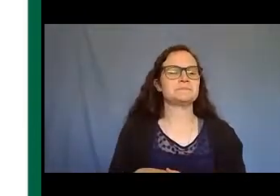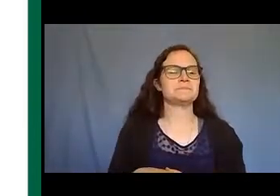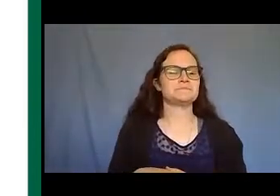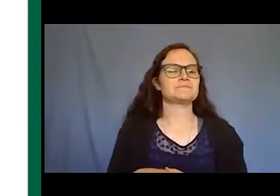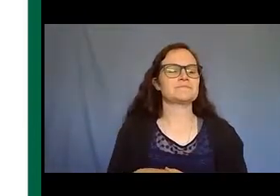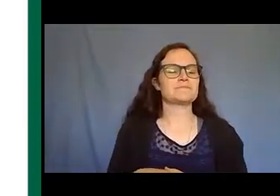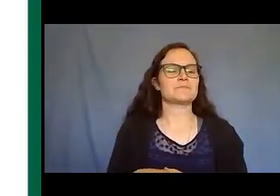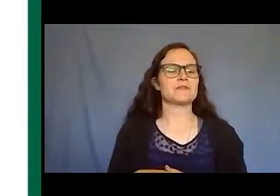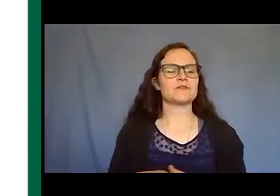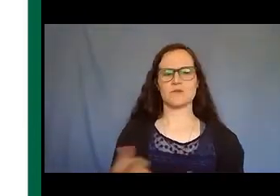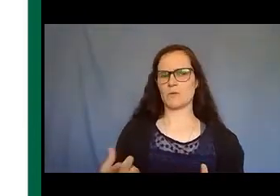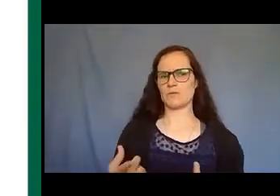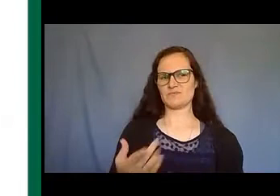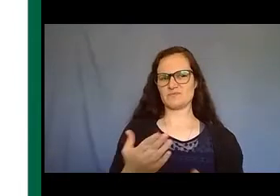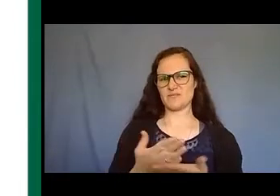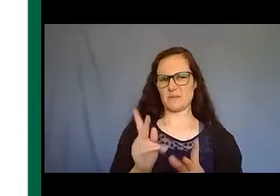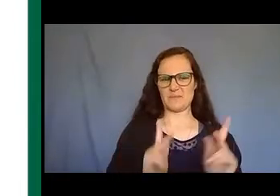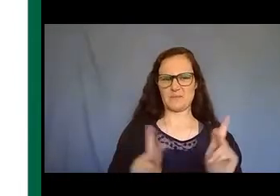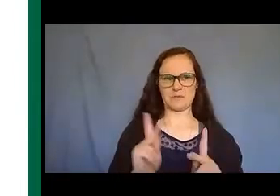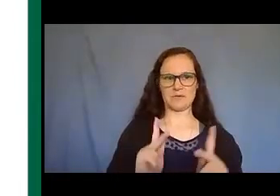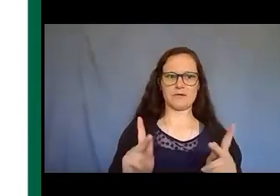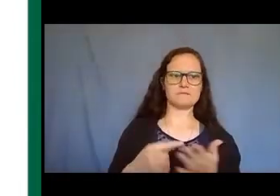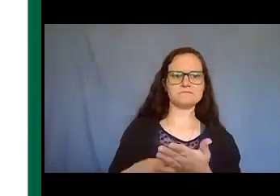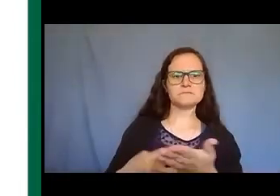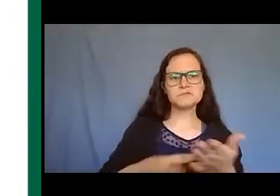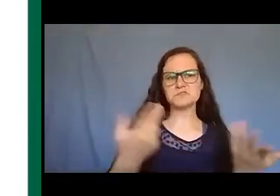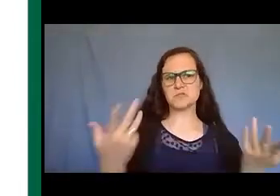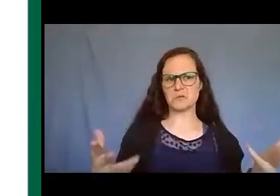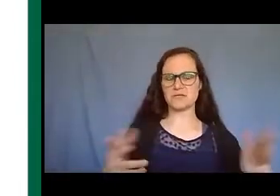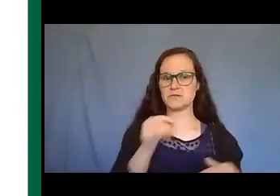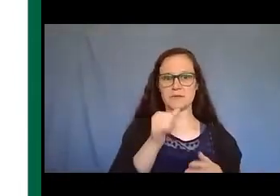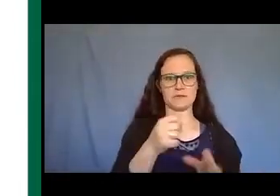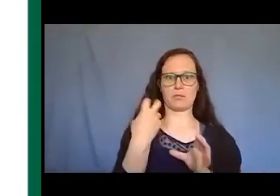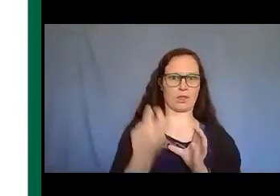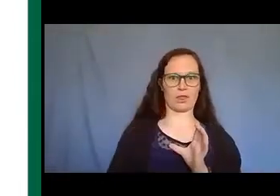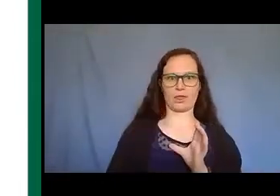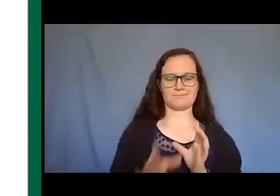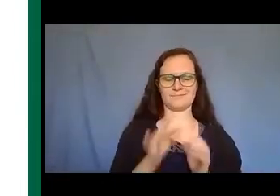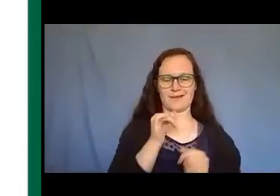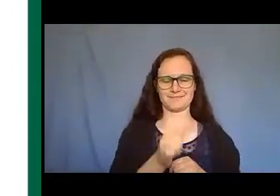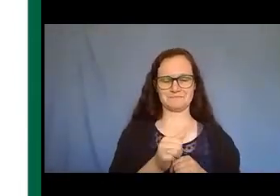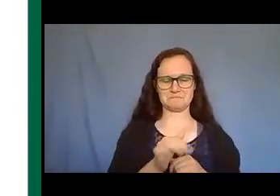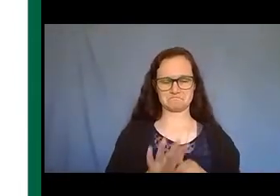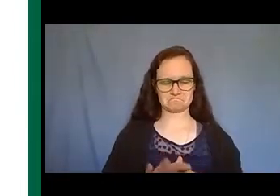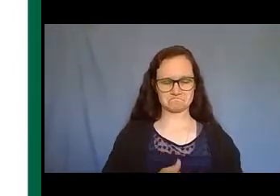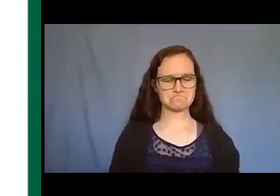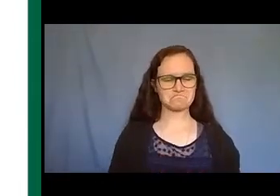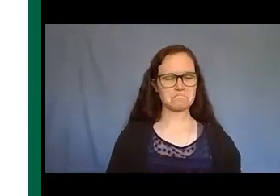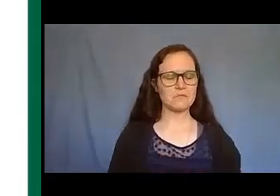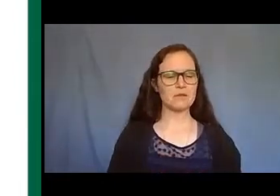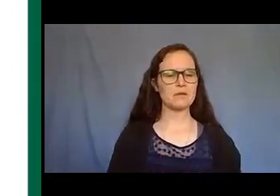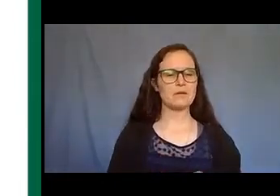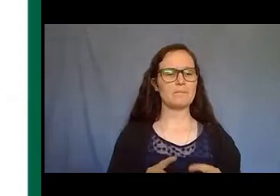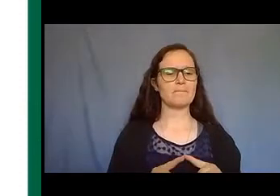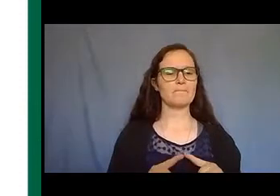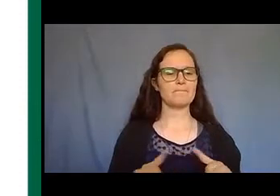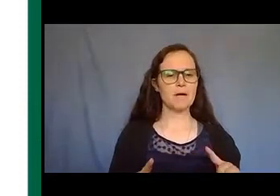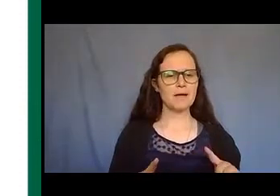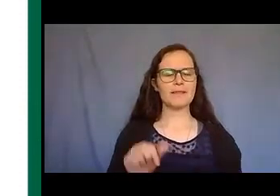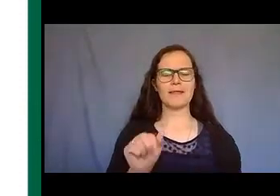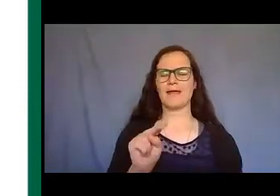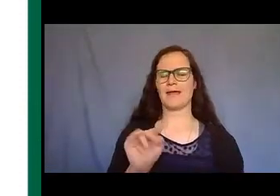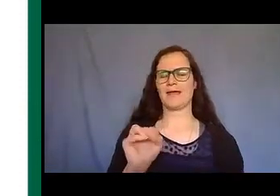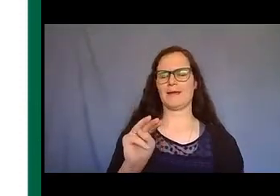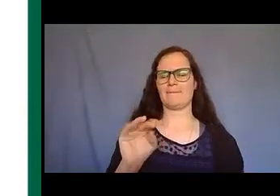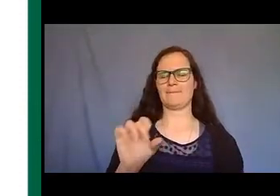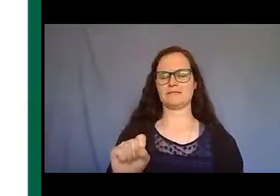touched on some of this already, so I won't go into great detail, but essentially the Animas River